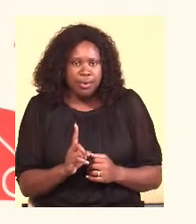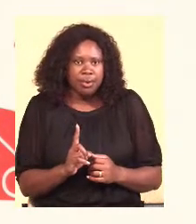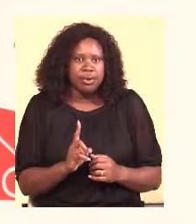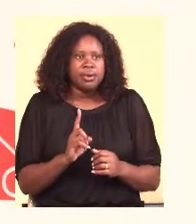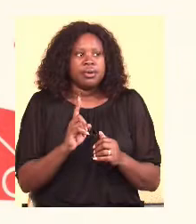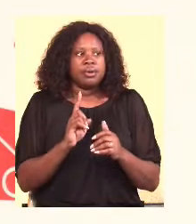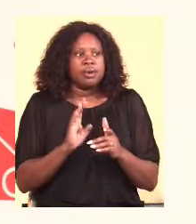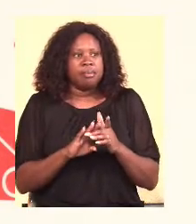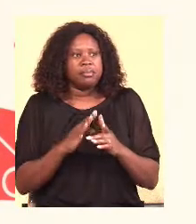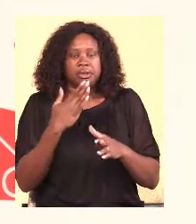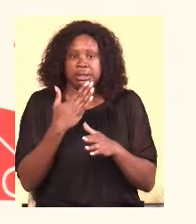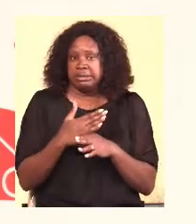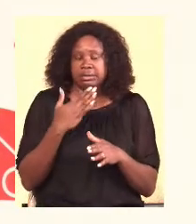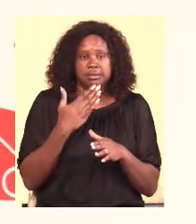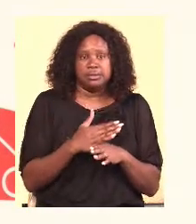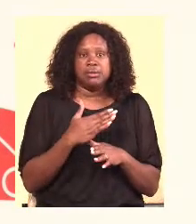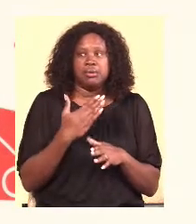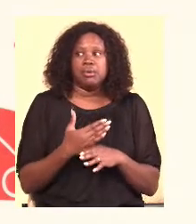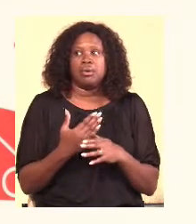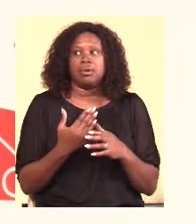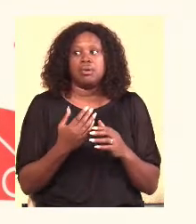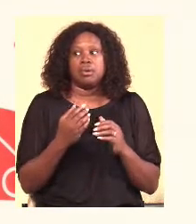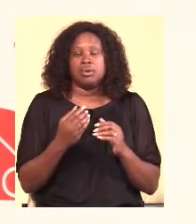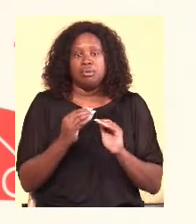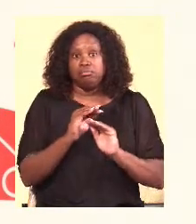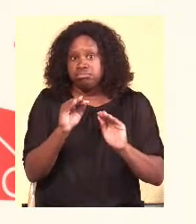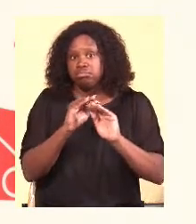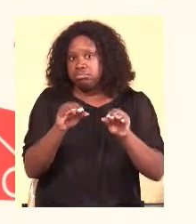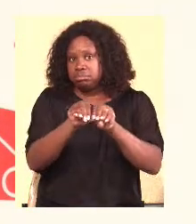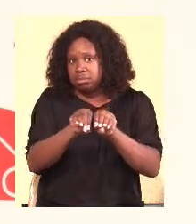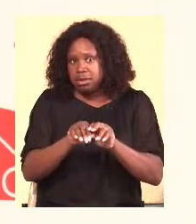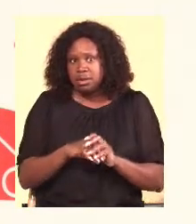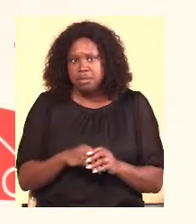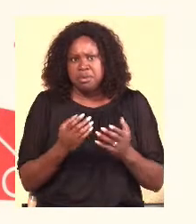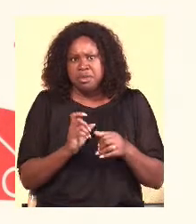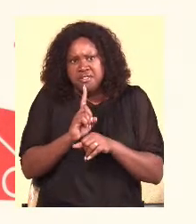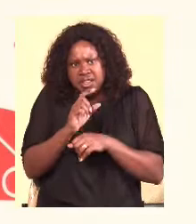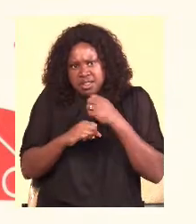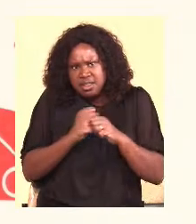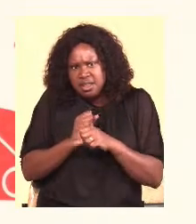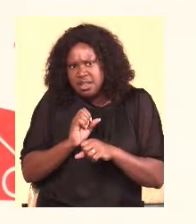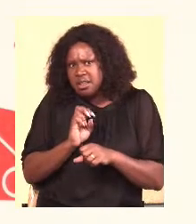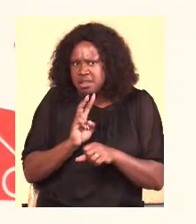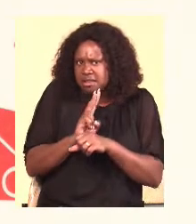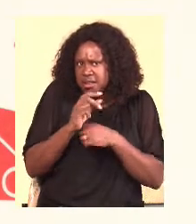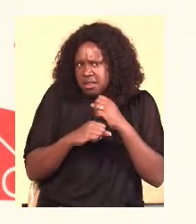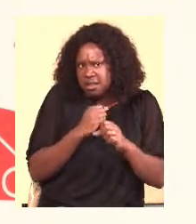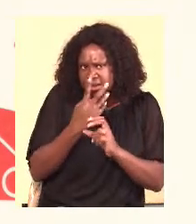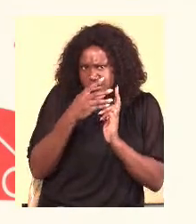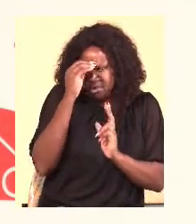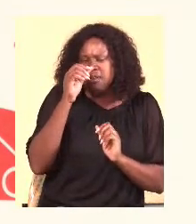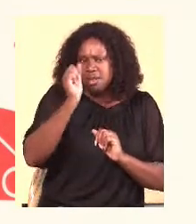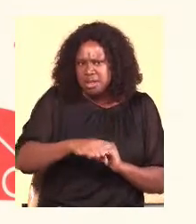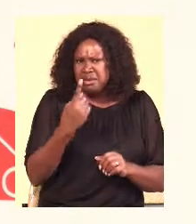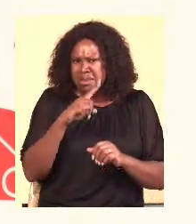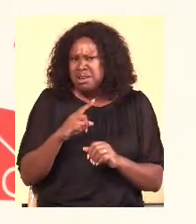amount of work that one still has to cover. Maybe the first years, maybe the second years, but for those who are senior students, I